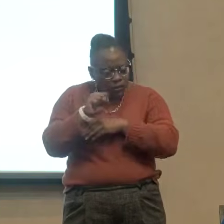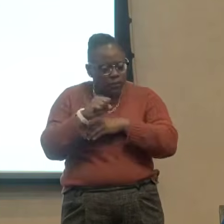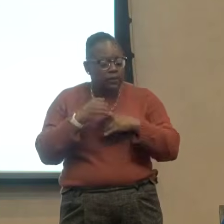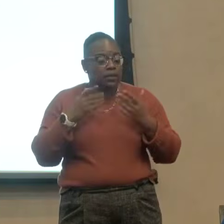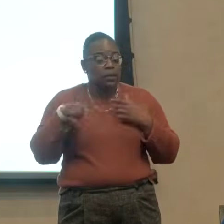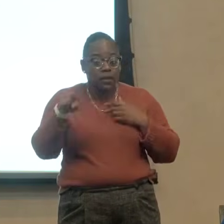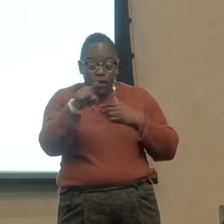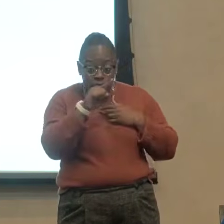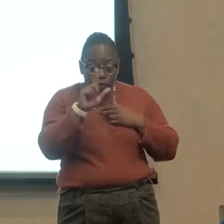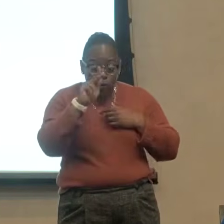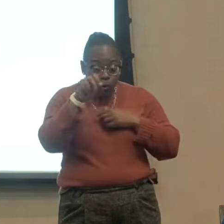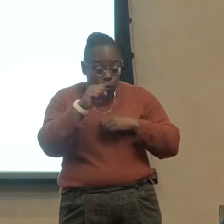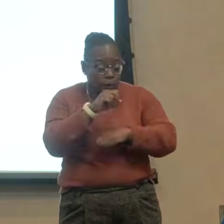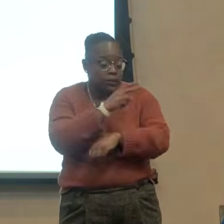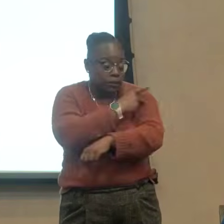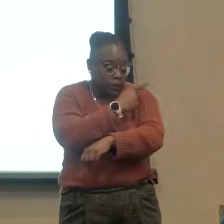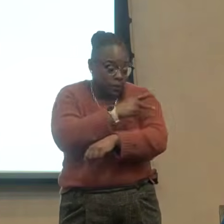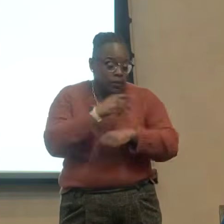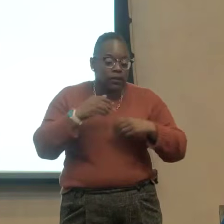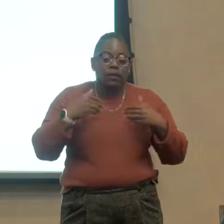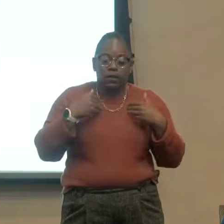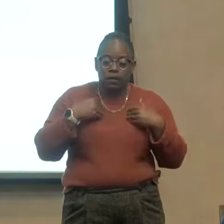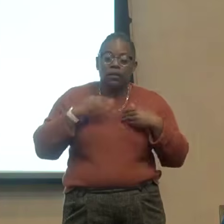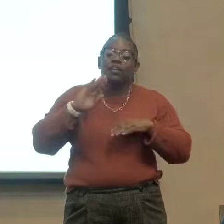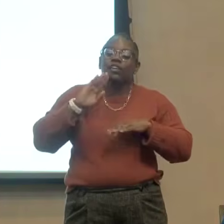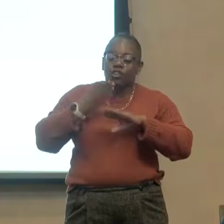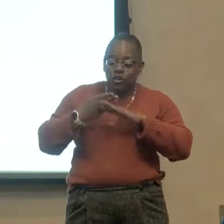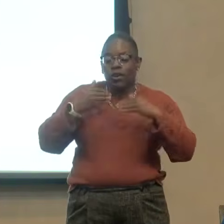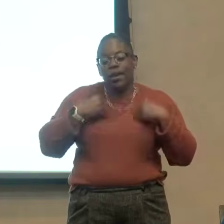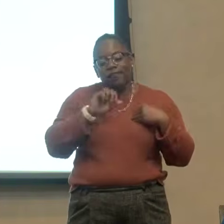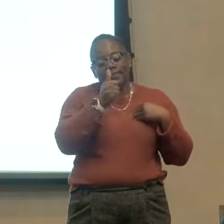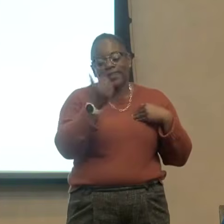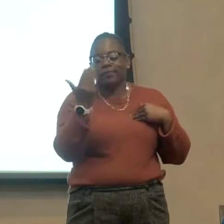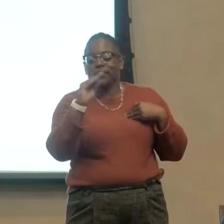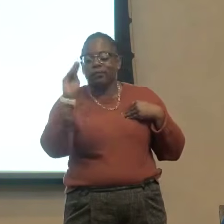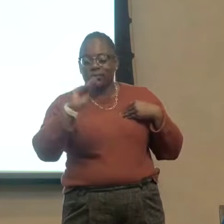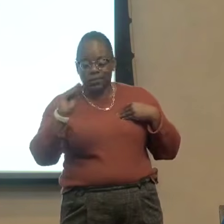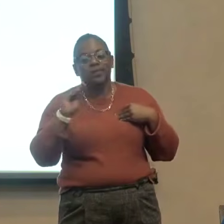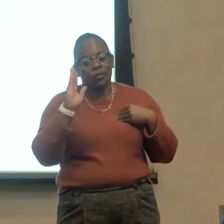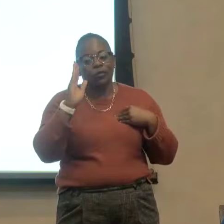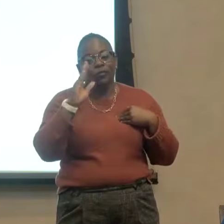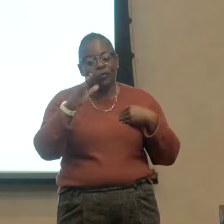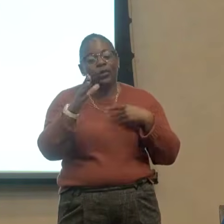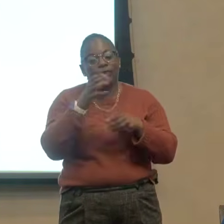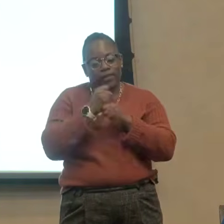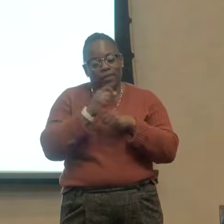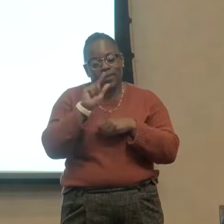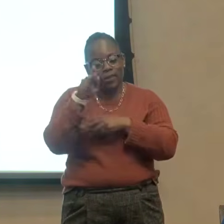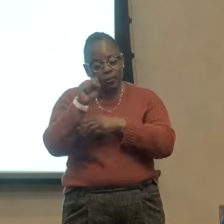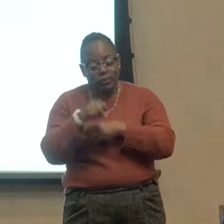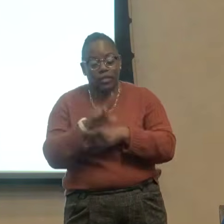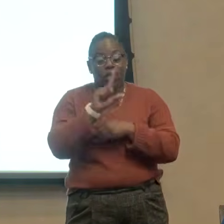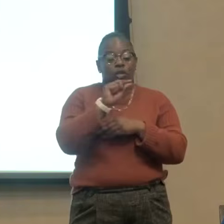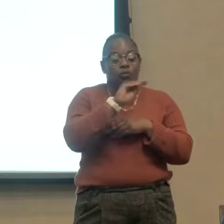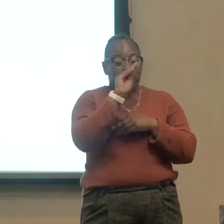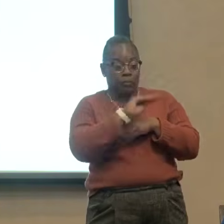are a lupus patient, your daughter has about a 10 to 15% chance of getting lupus, about a 20%